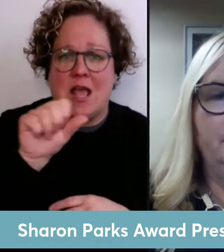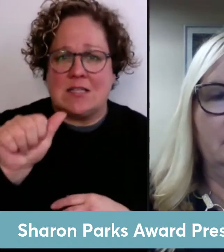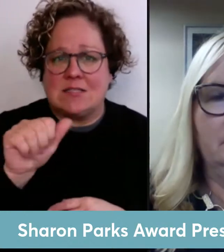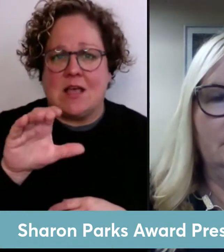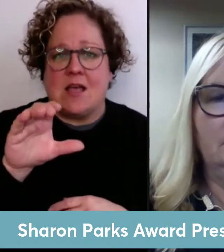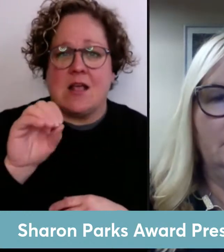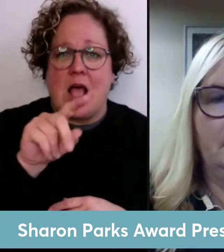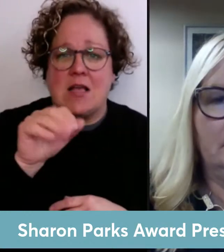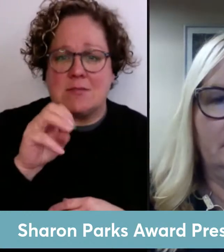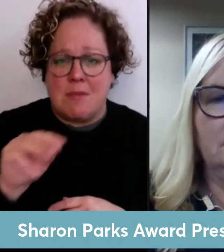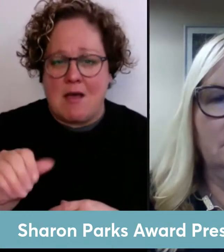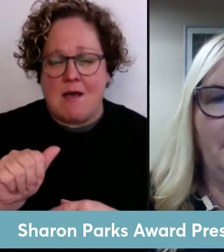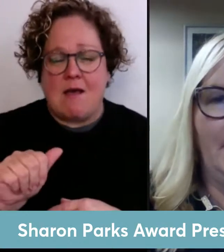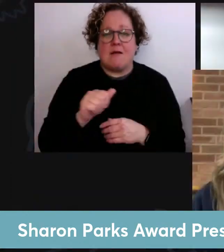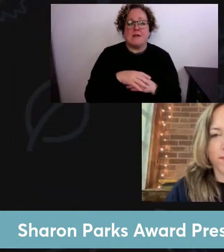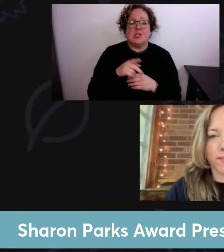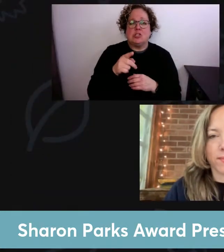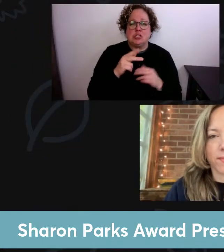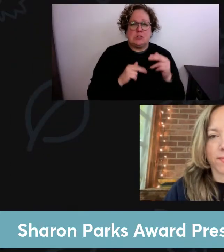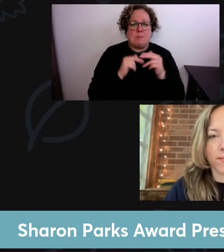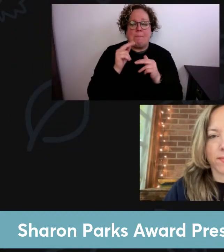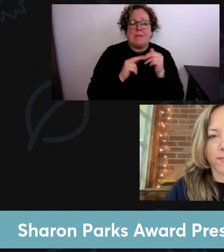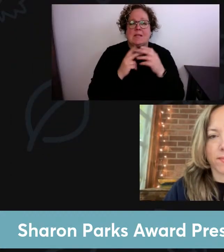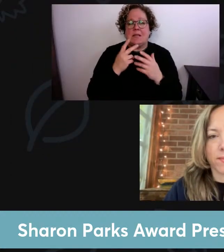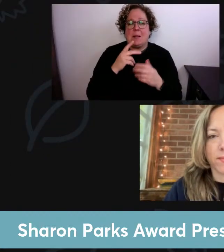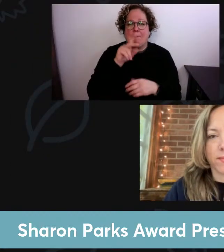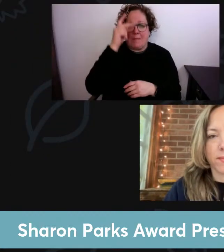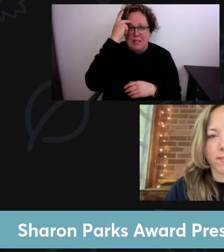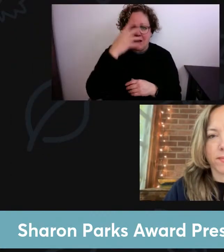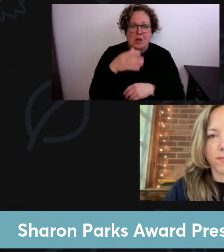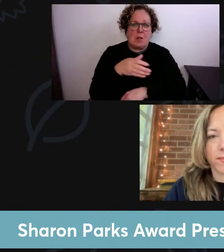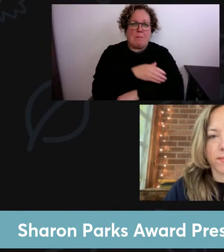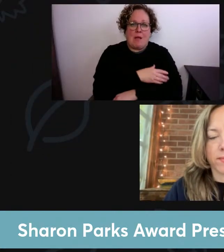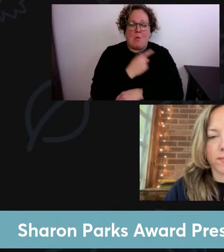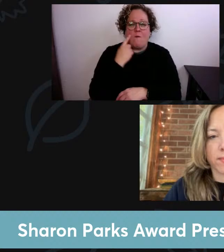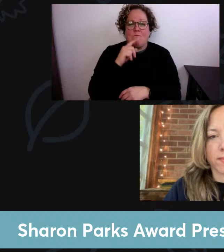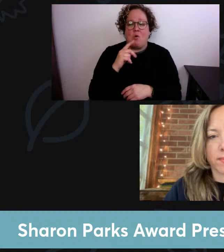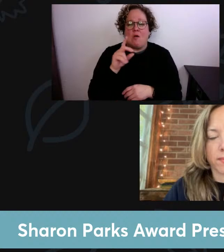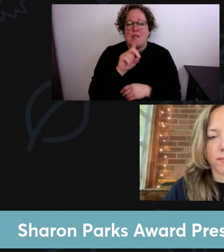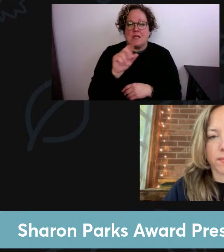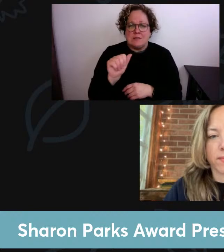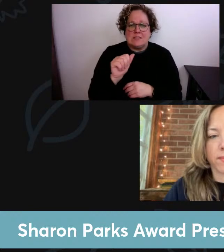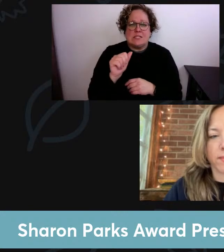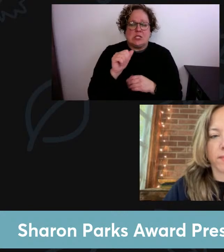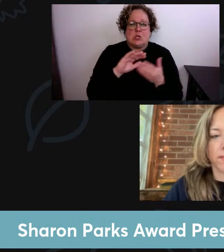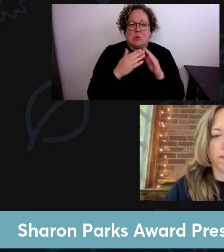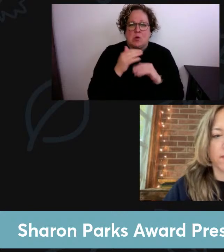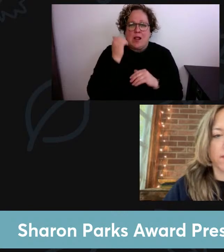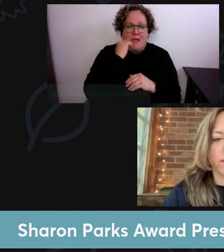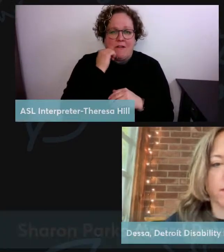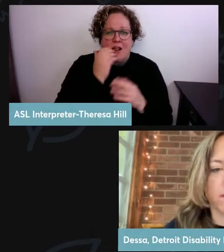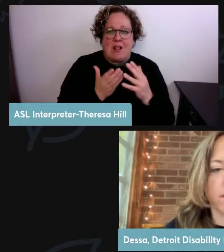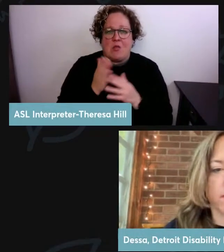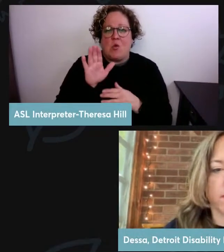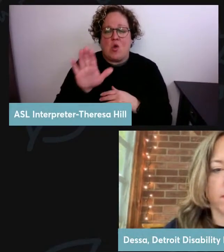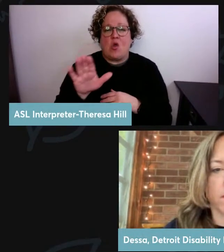is building the political power of the disability community every day through her leadership.